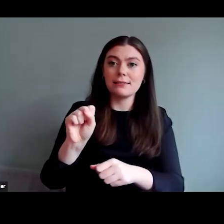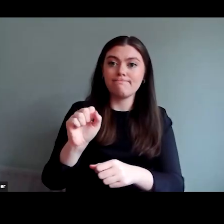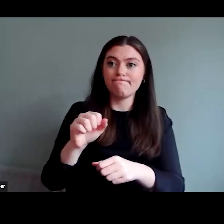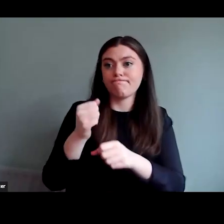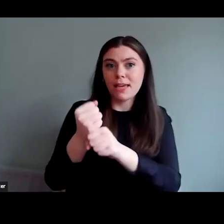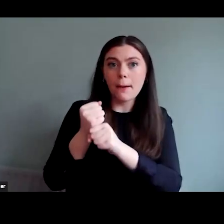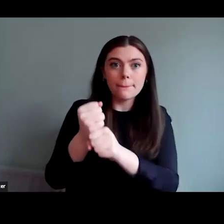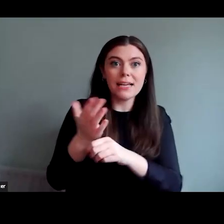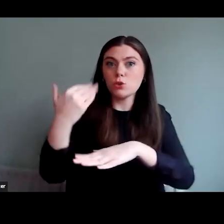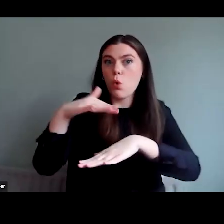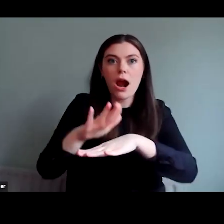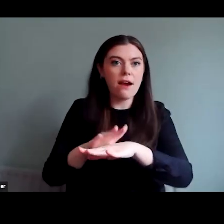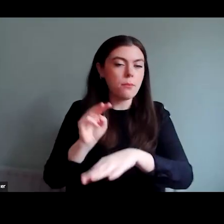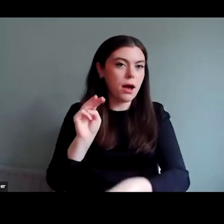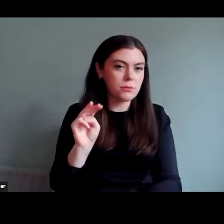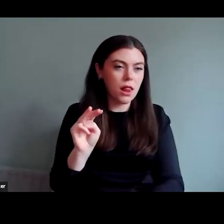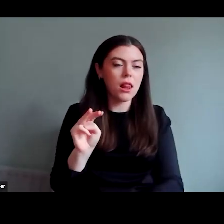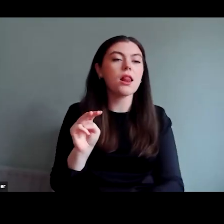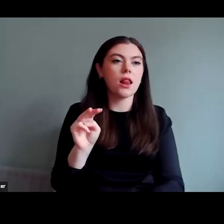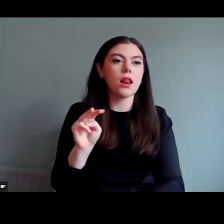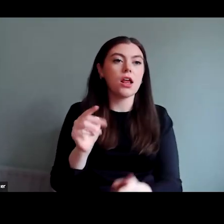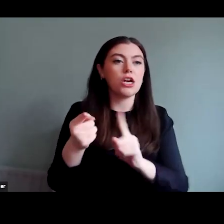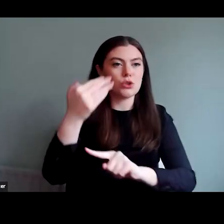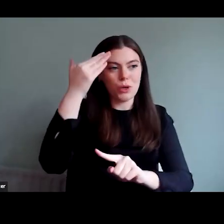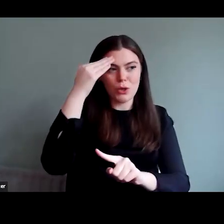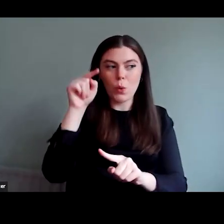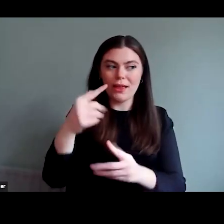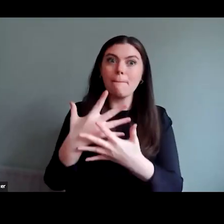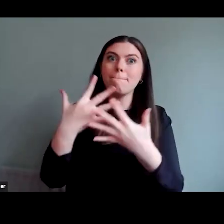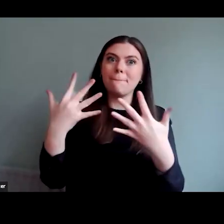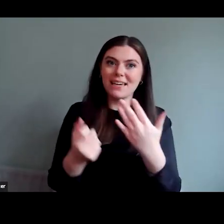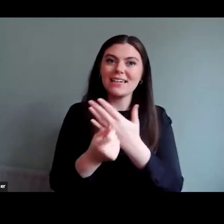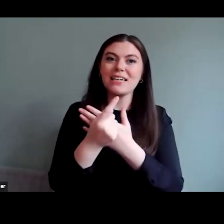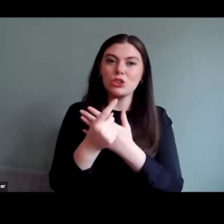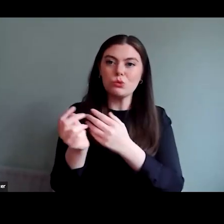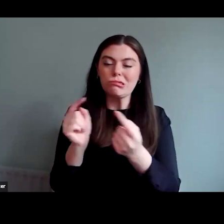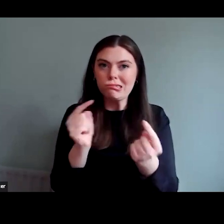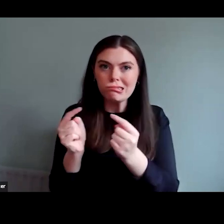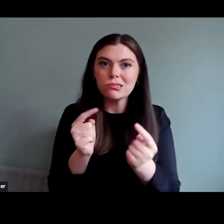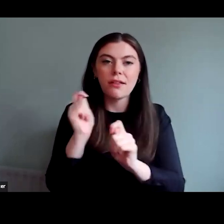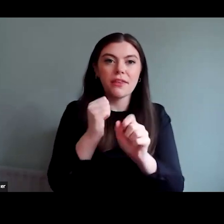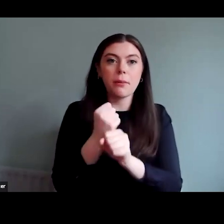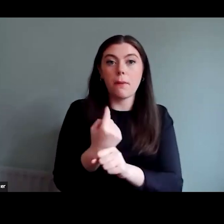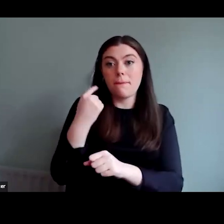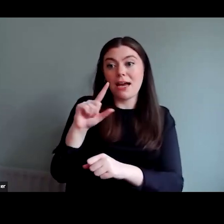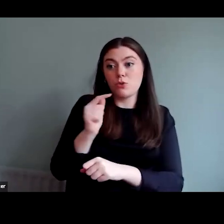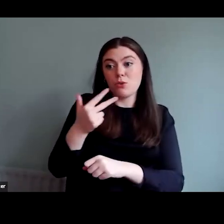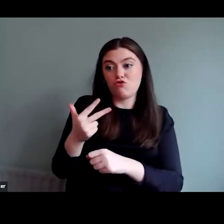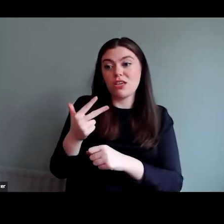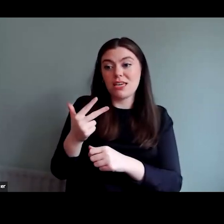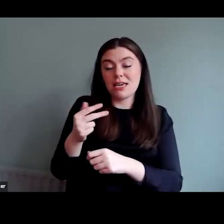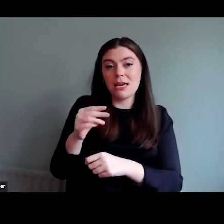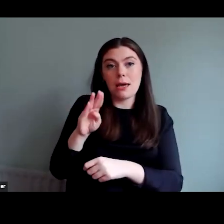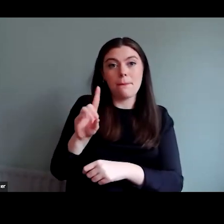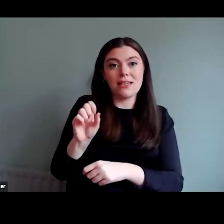where possible too. So we knew that this was going to be very contentious, given what the previous 2023 BGM